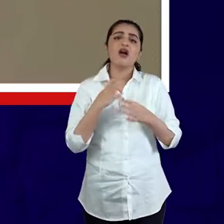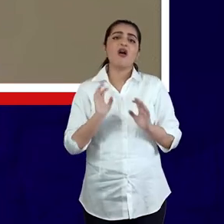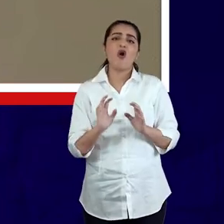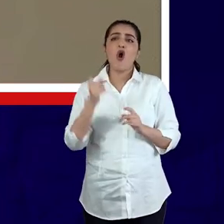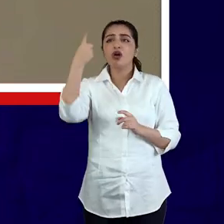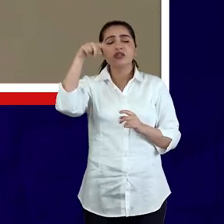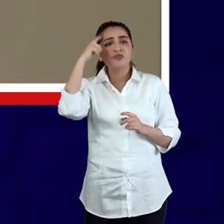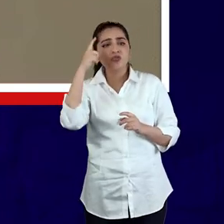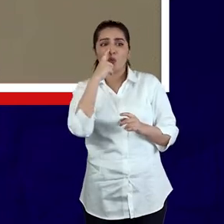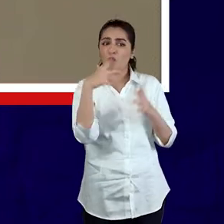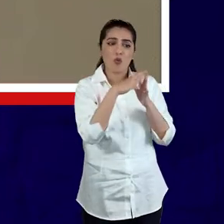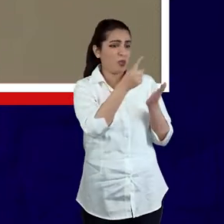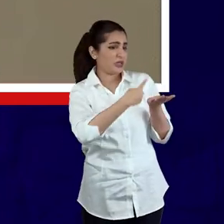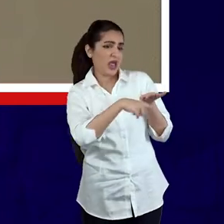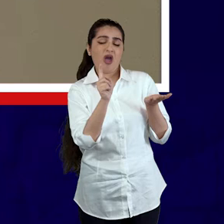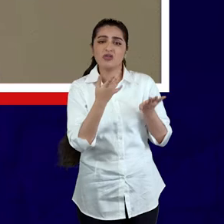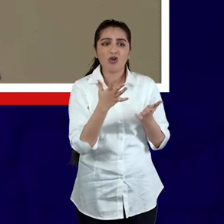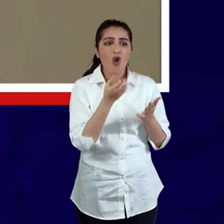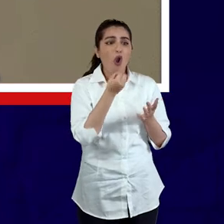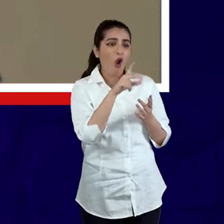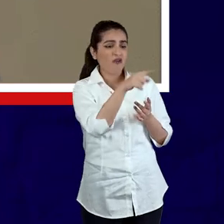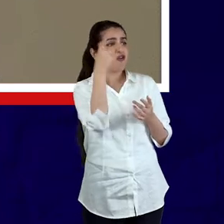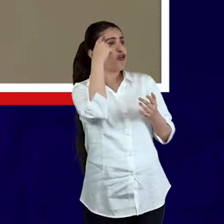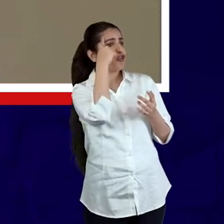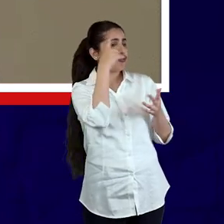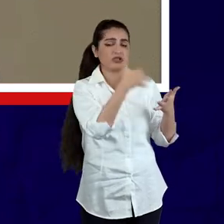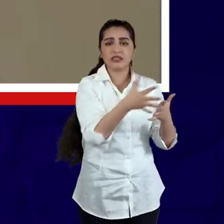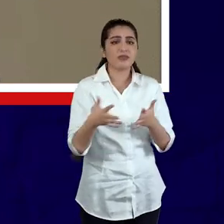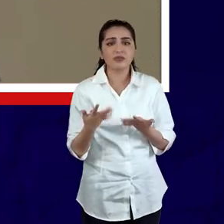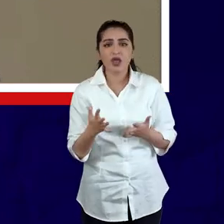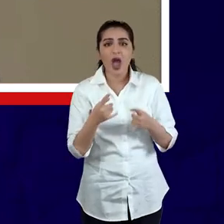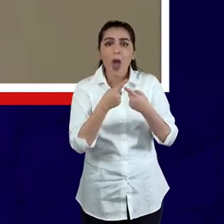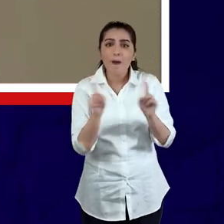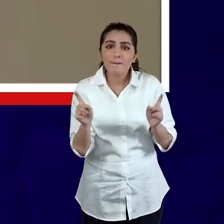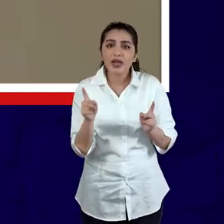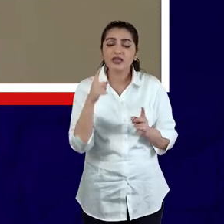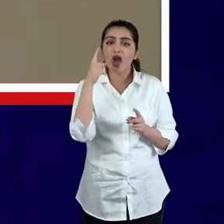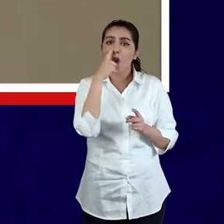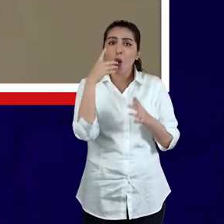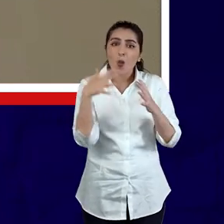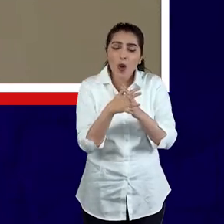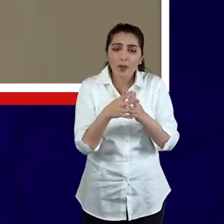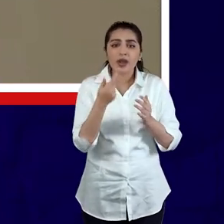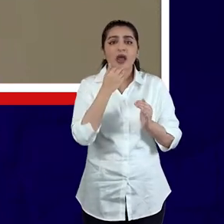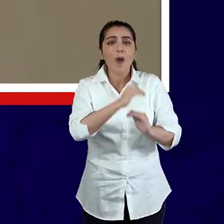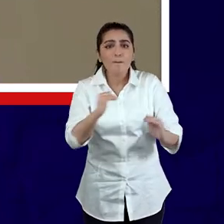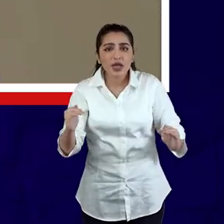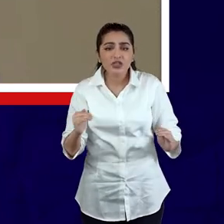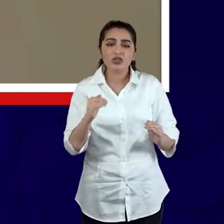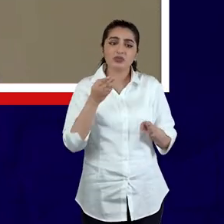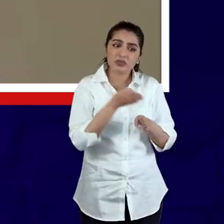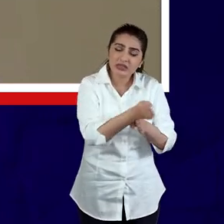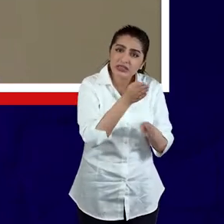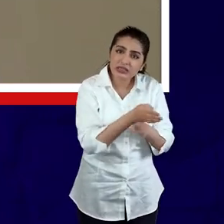do anything right or they can, you know, think about things. But the fact is that the whole training from childhood